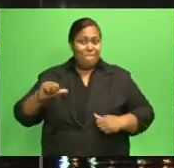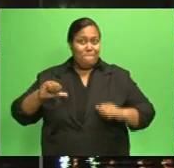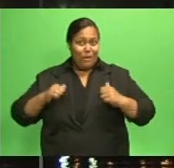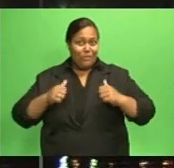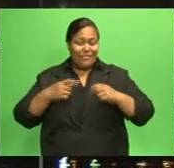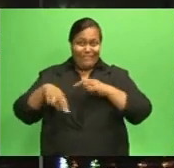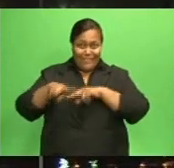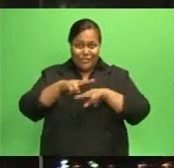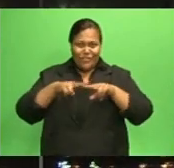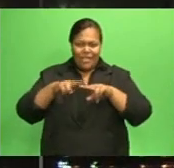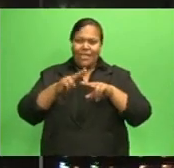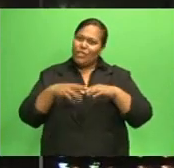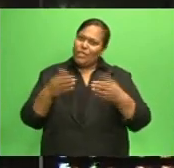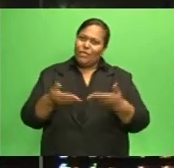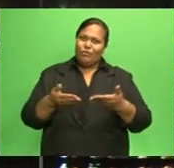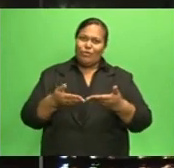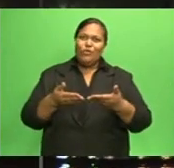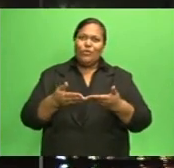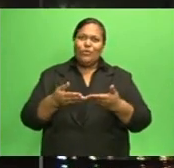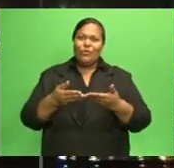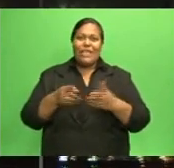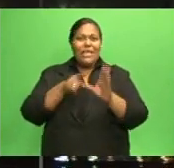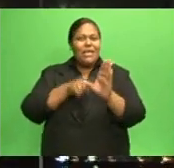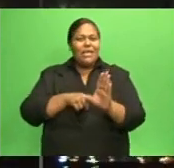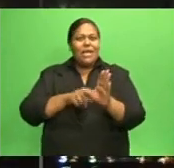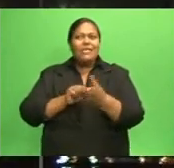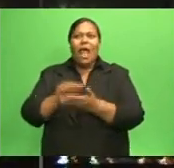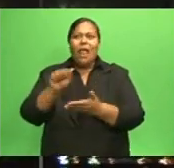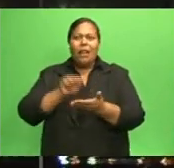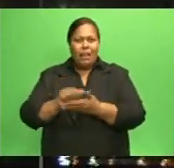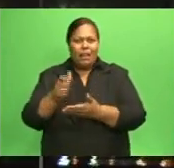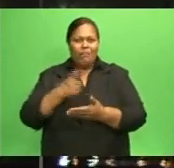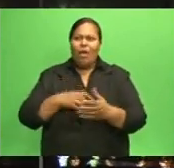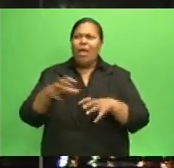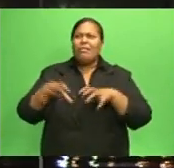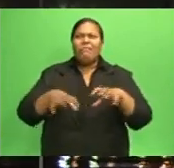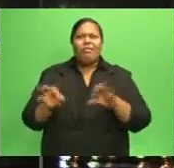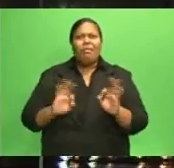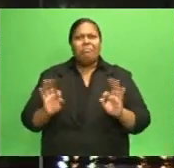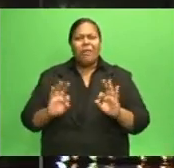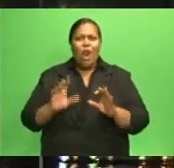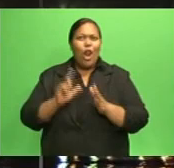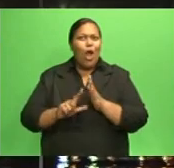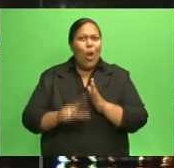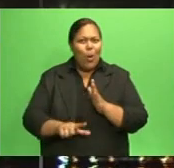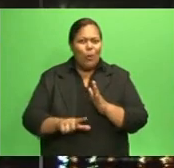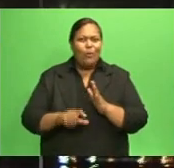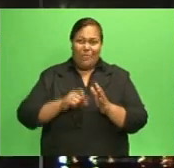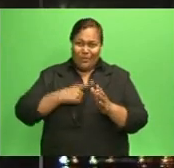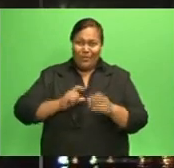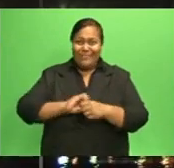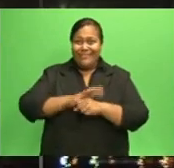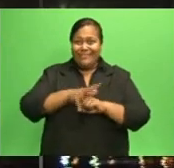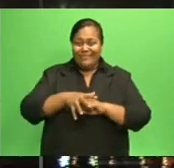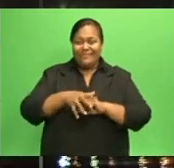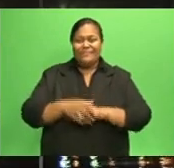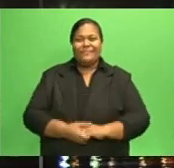their annual sale at a time when consumption activity has been low due to COVID-19. Chasana Nunga